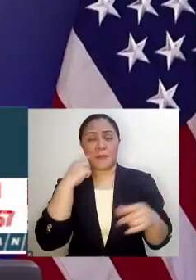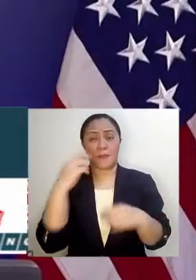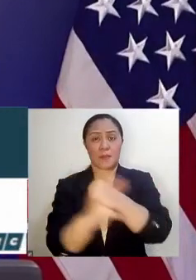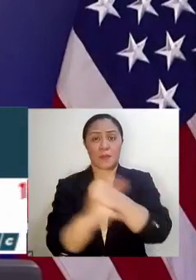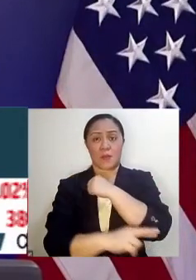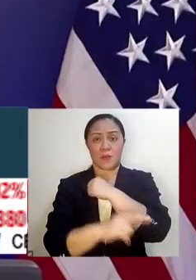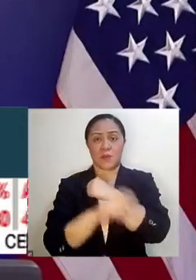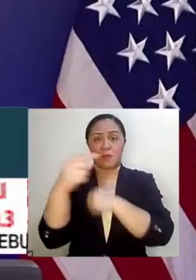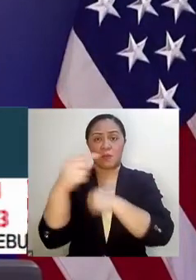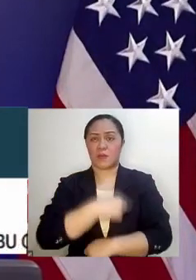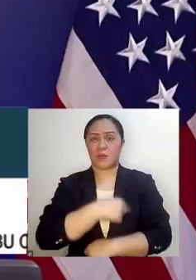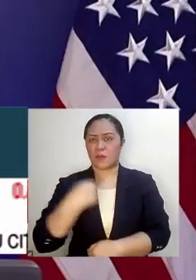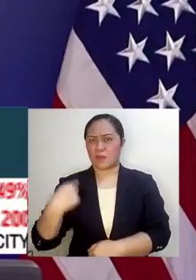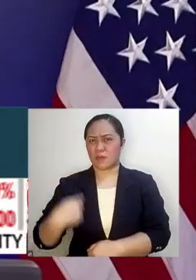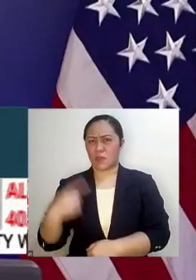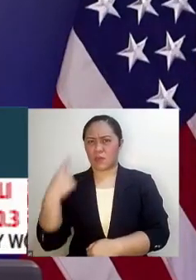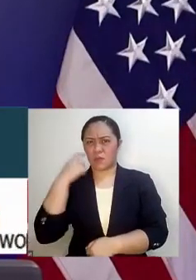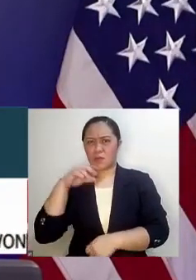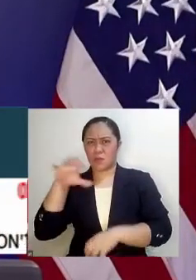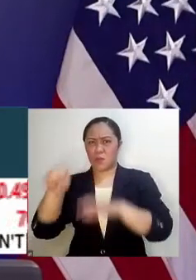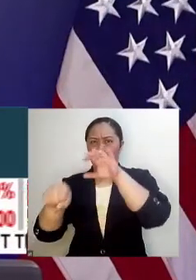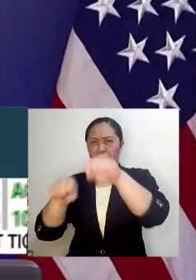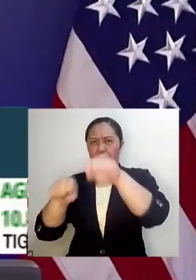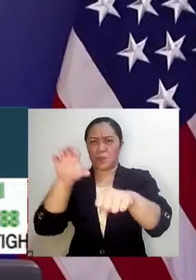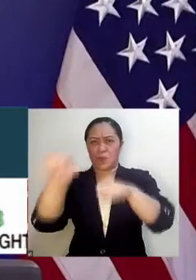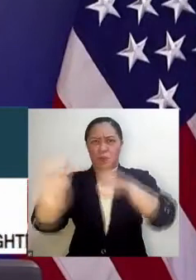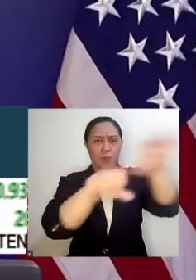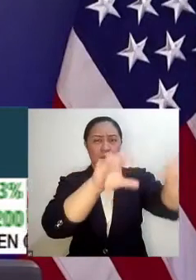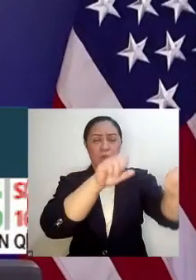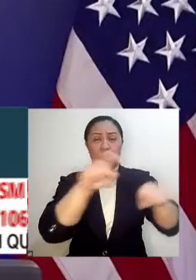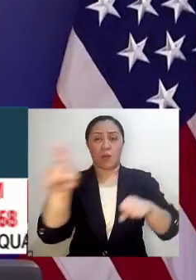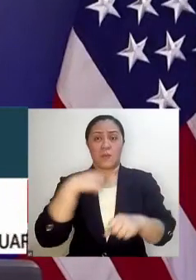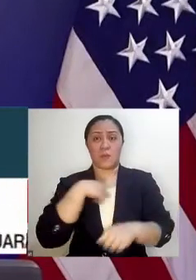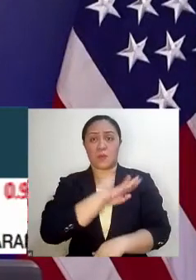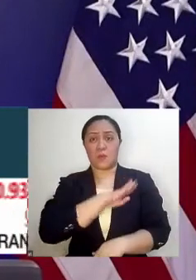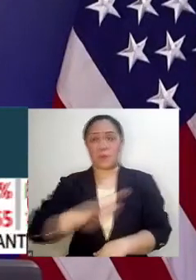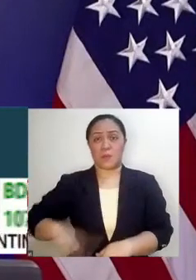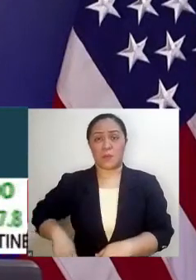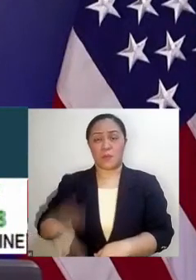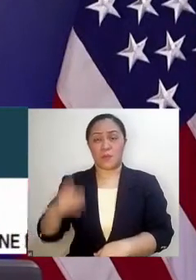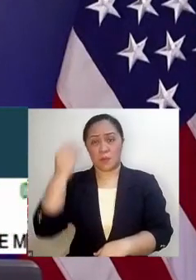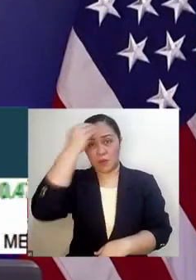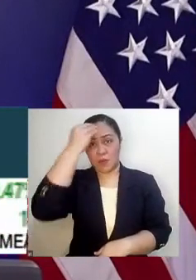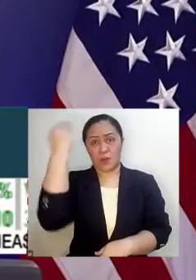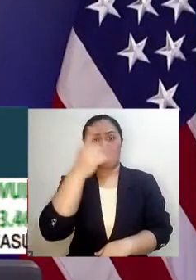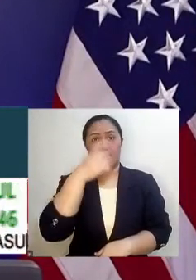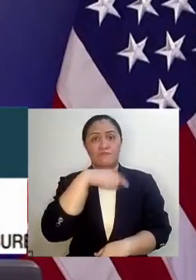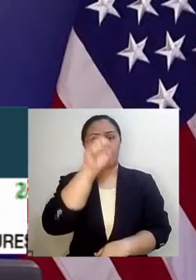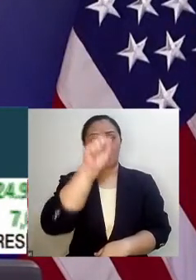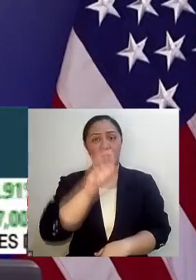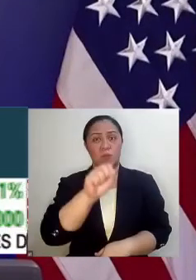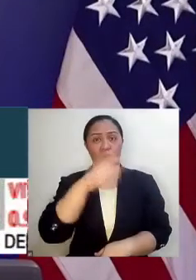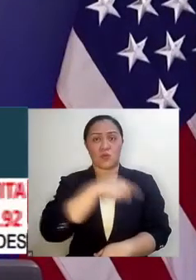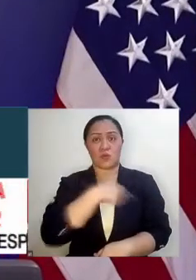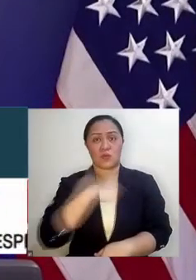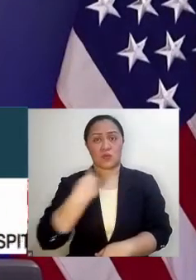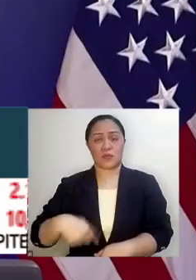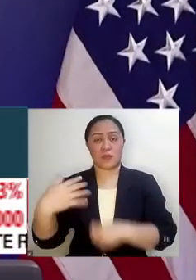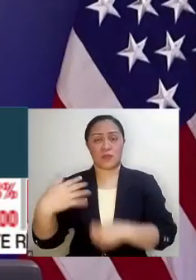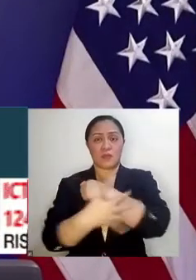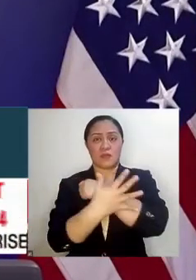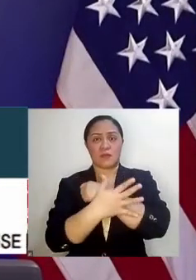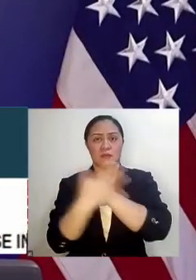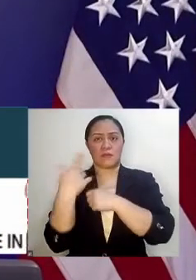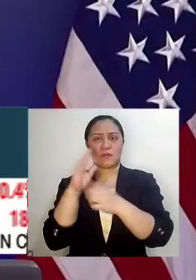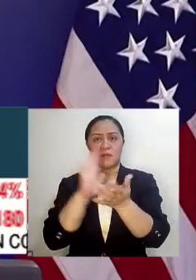extensive territorial claims, accusing Beijing of militarizing the South China Sea and intimidating its neighbors like the